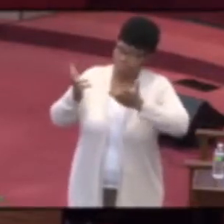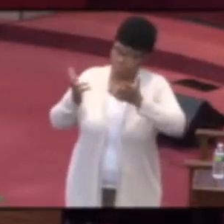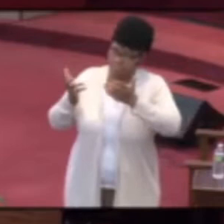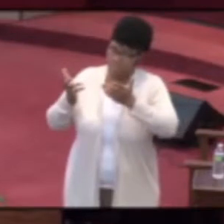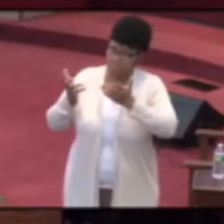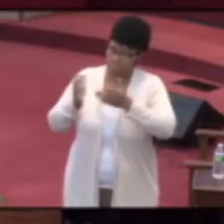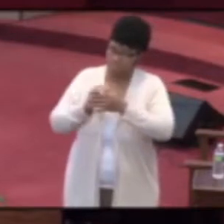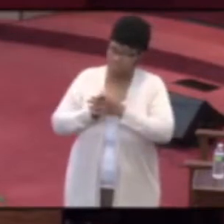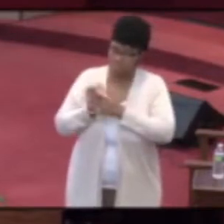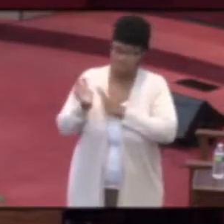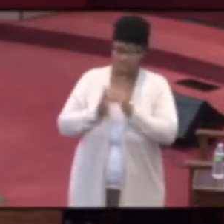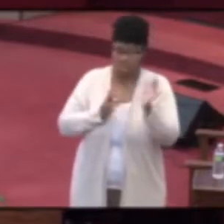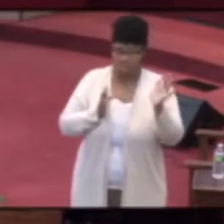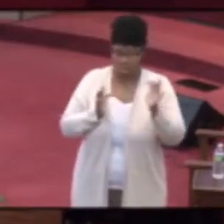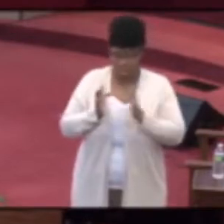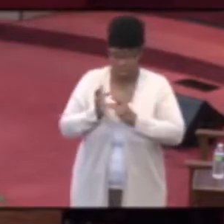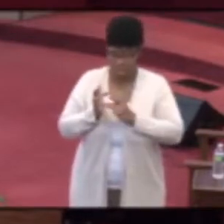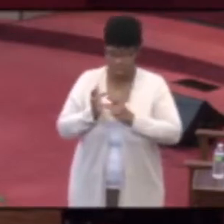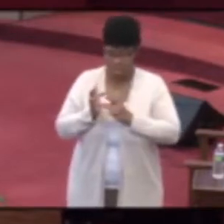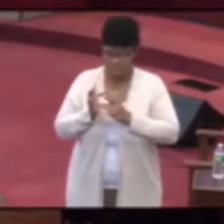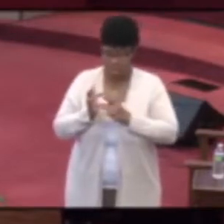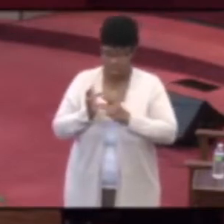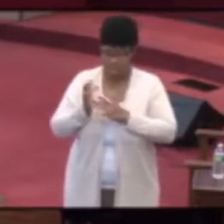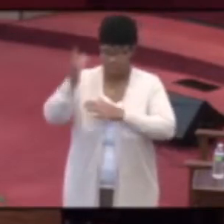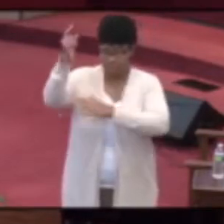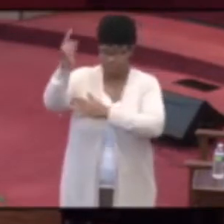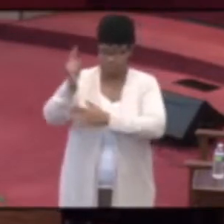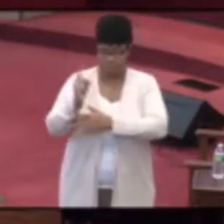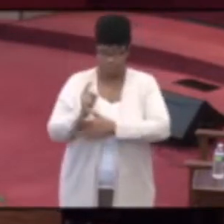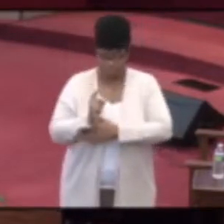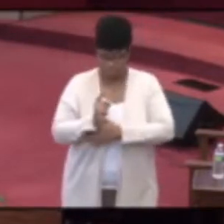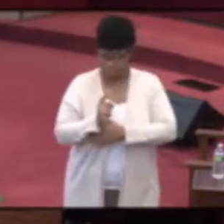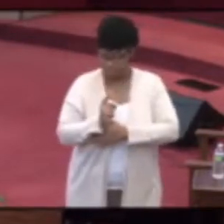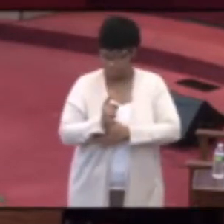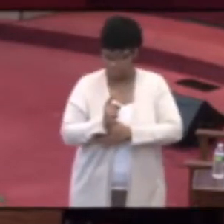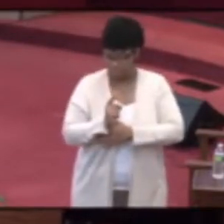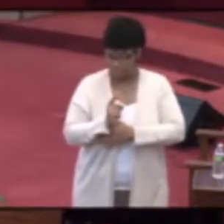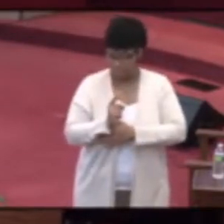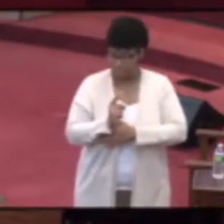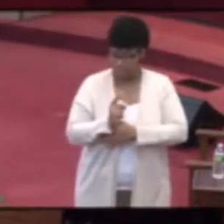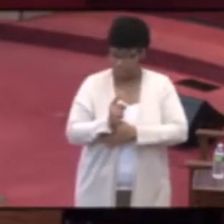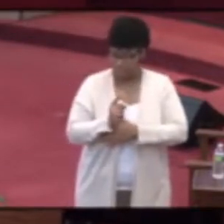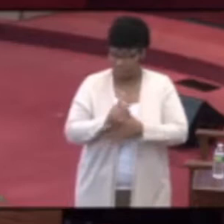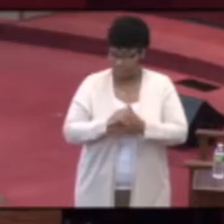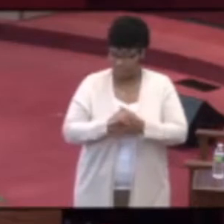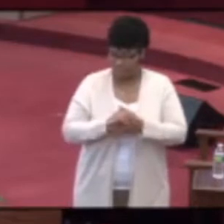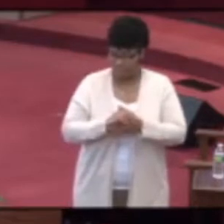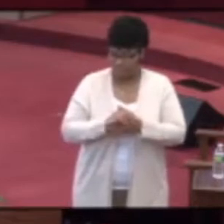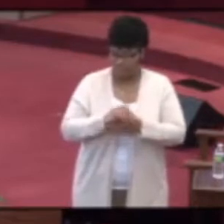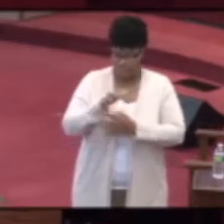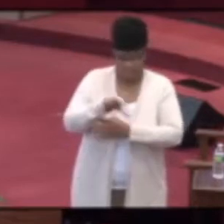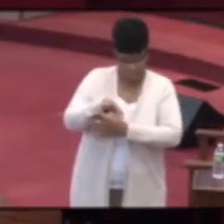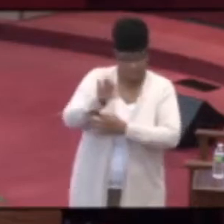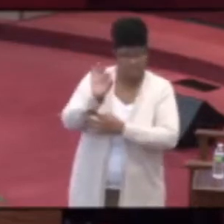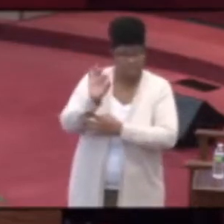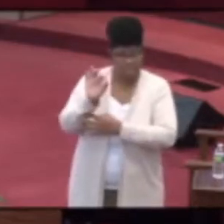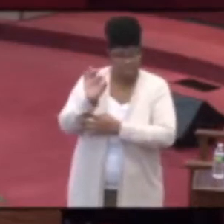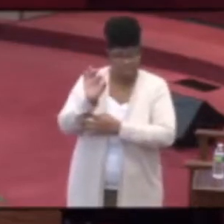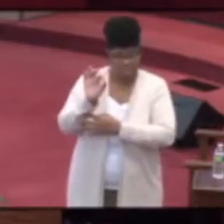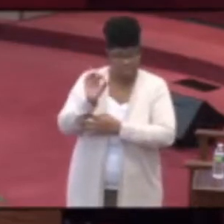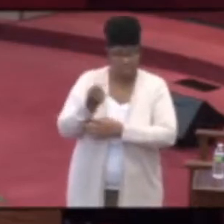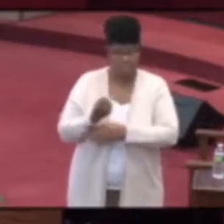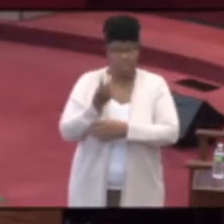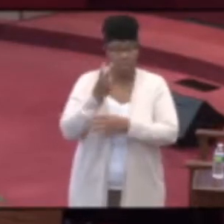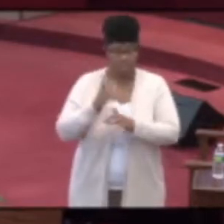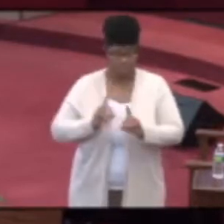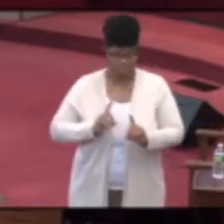God's presence, Jesus descends the morning after, and Luke says he makes his selection of